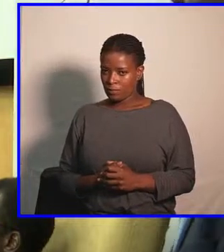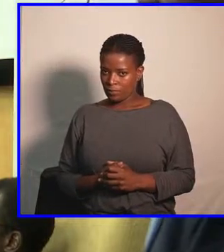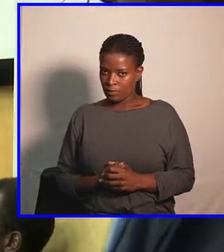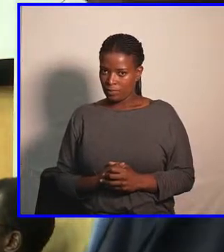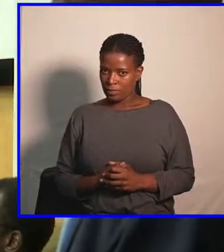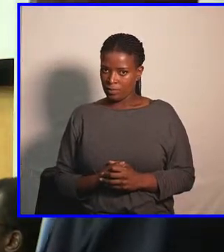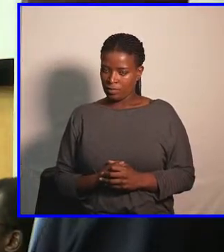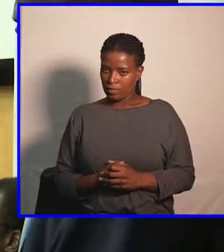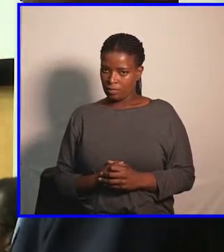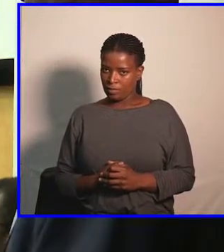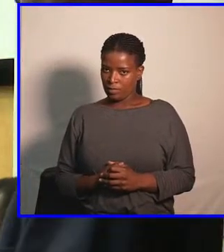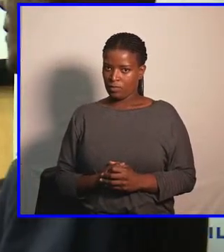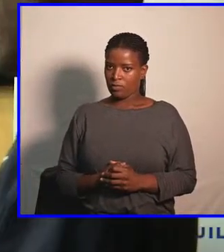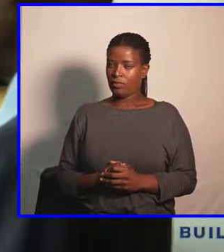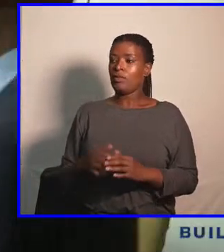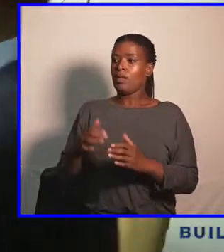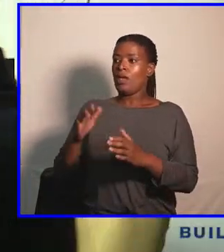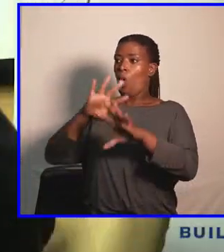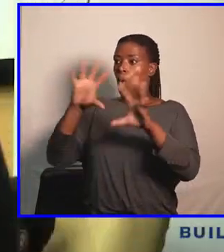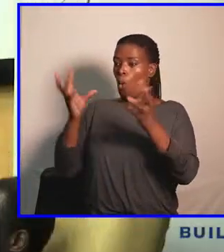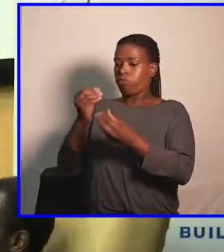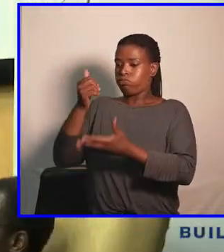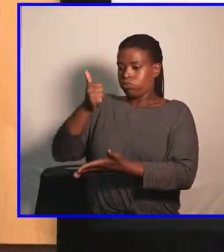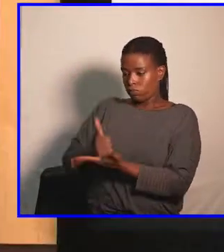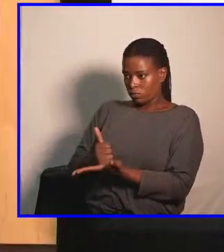They stay. Everybody's gonna stay.